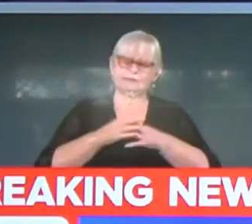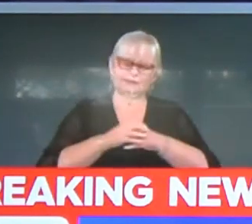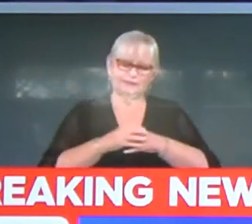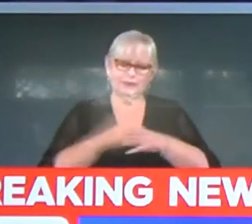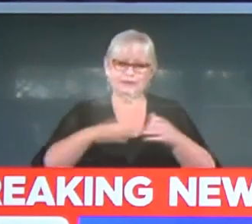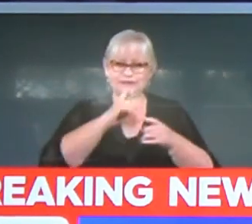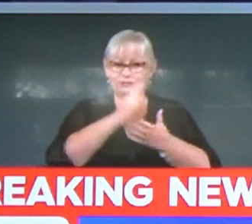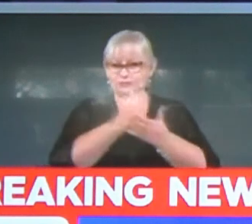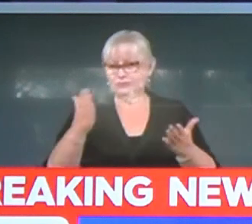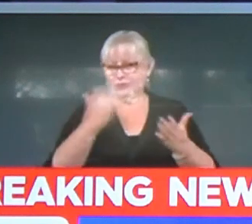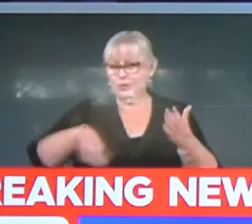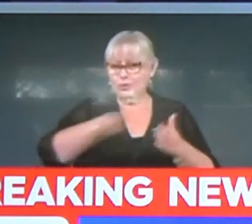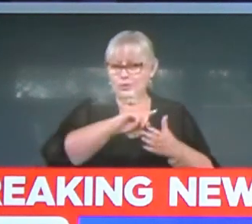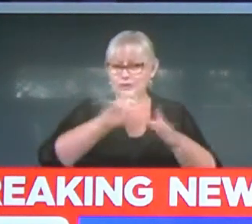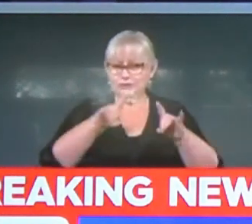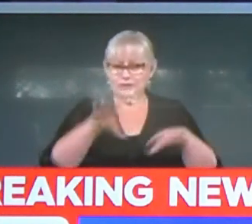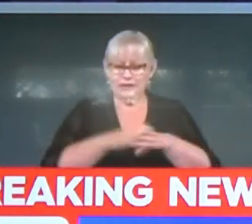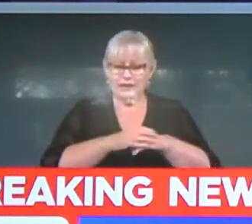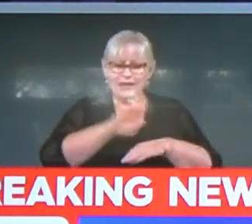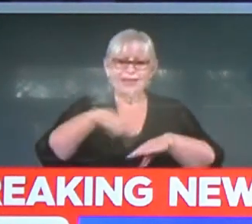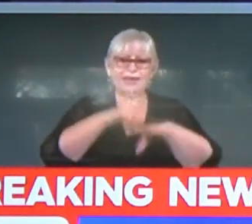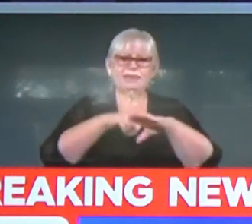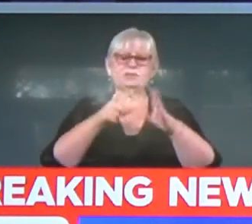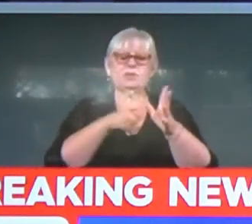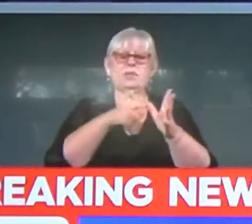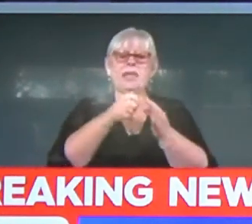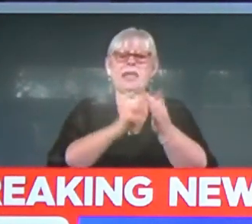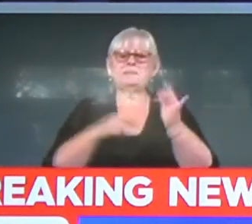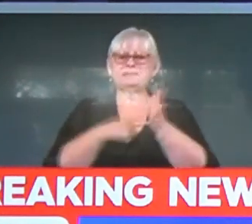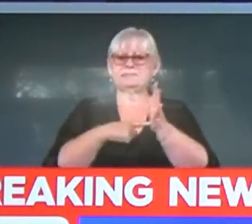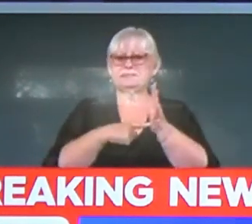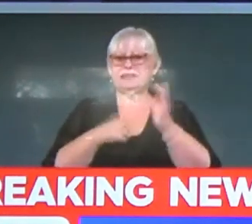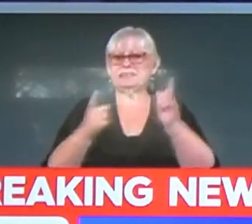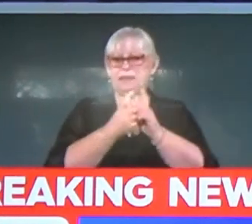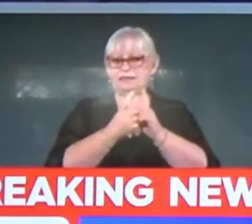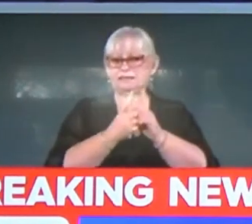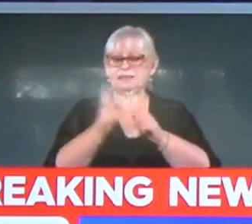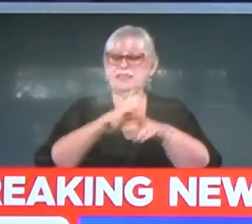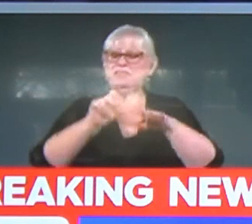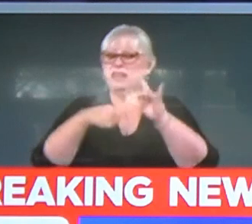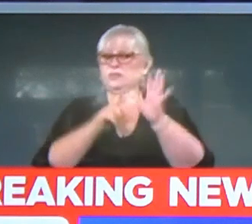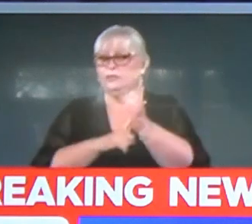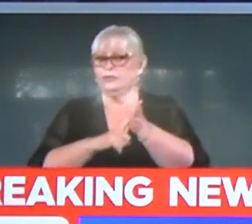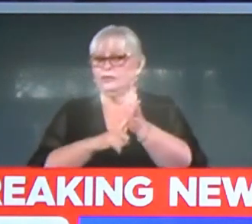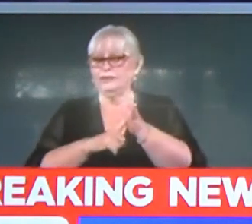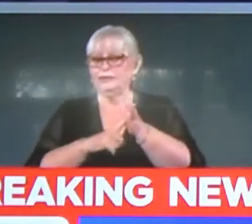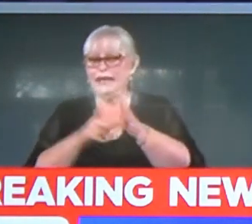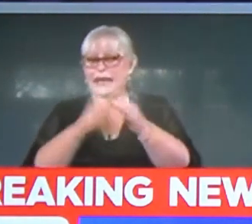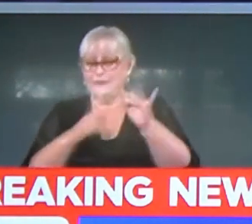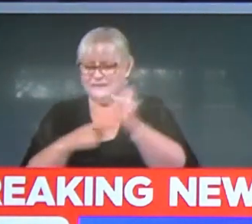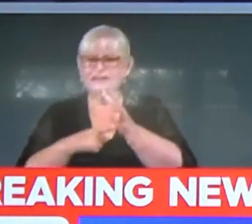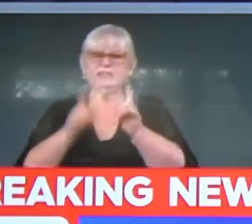assure all Australians that as the National Cabinet has been meeting, as the Federal Cabinet has been meeting, the state governments